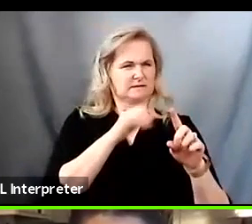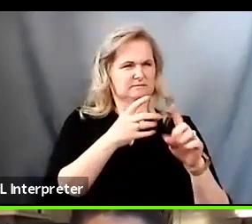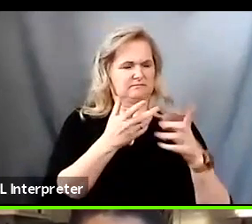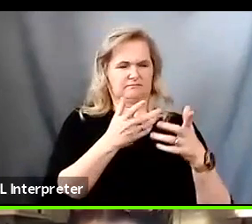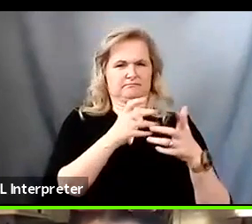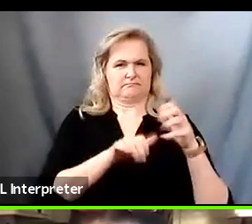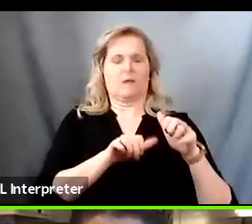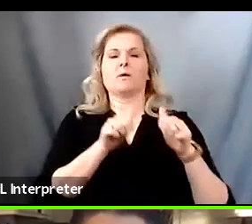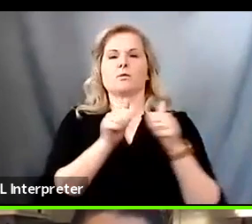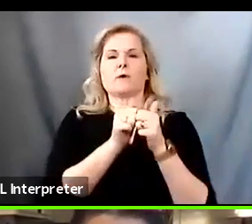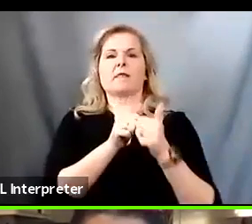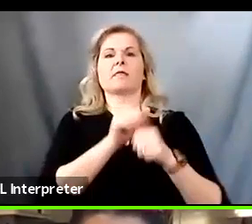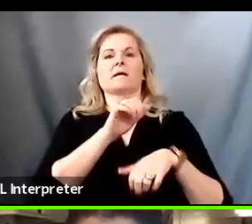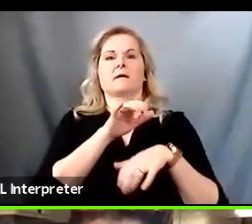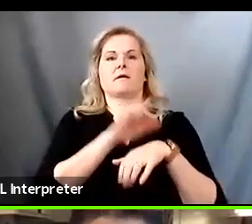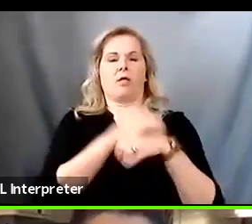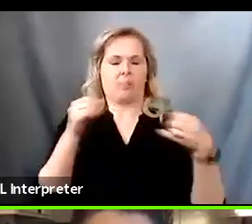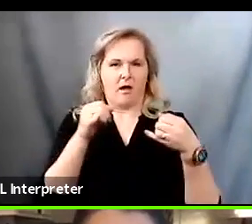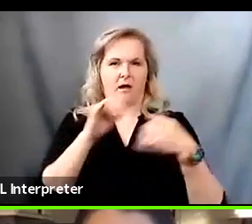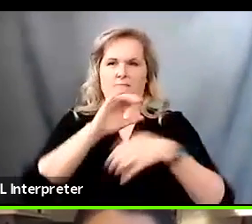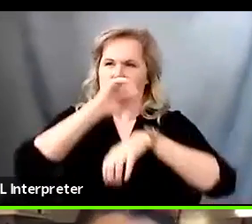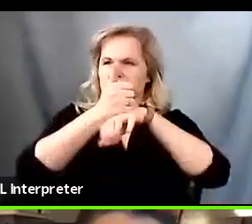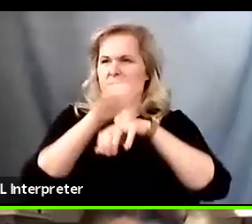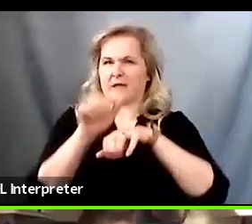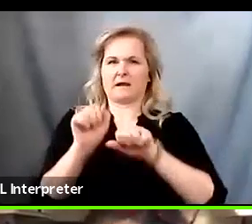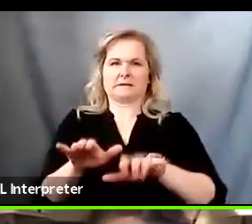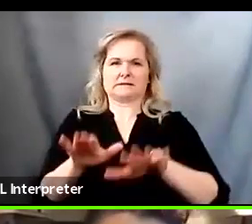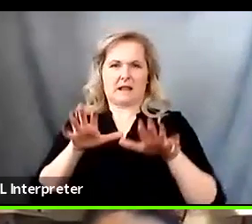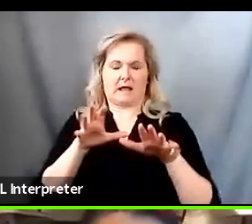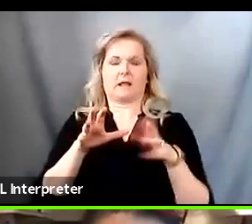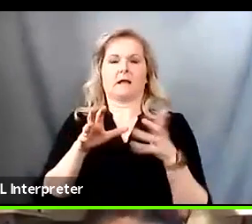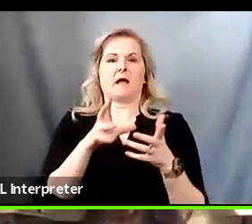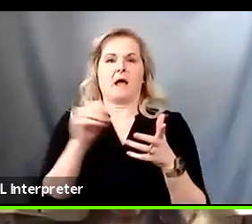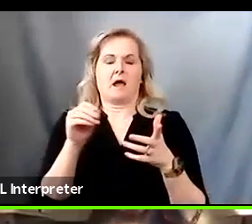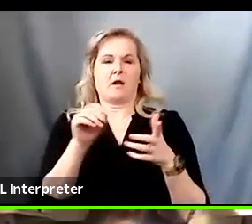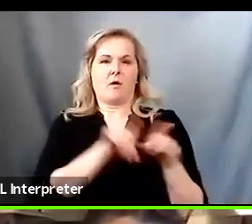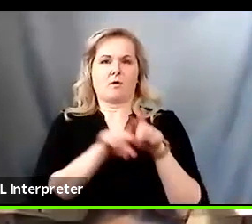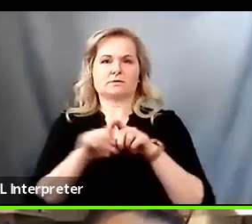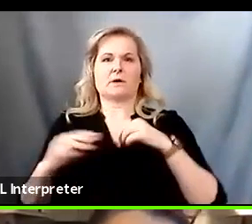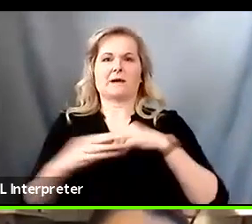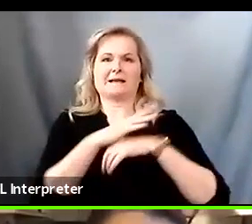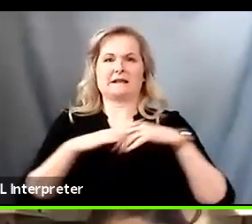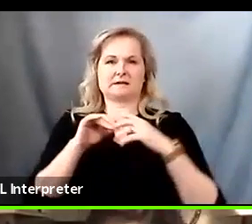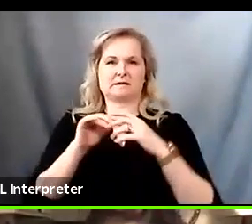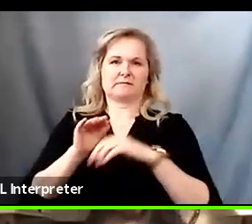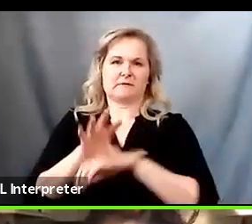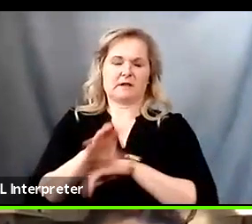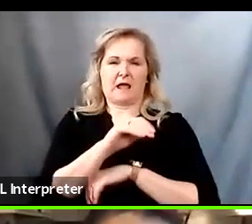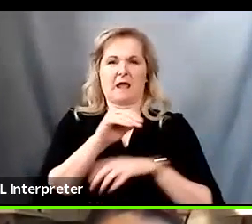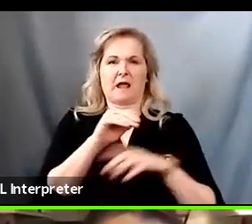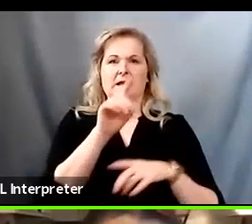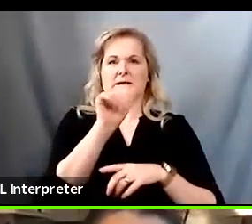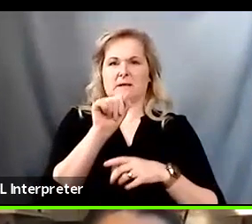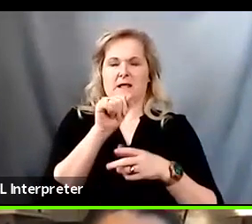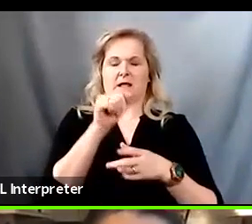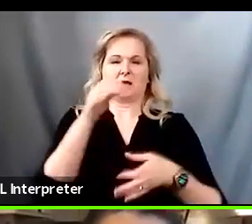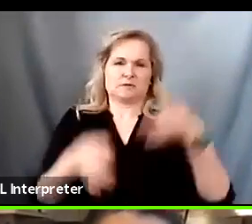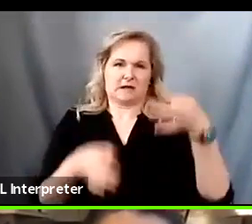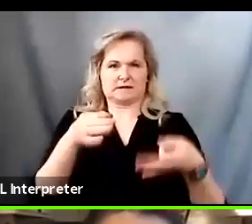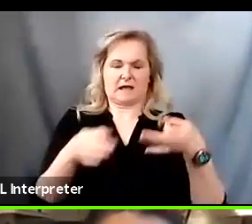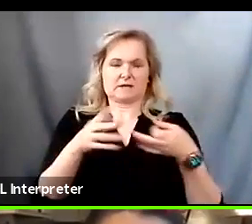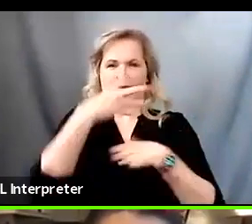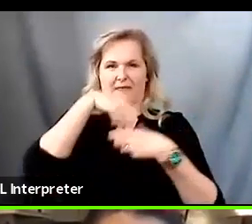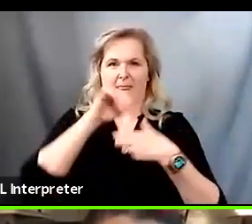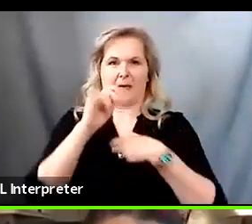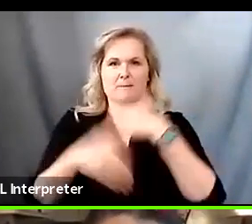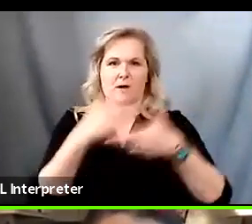in online convening that center unsettling, decolonization, indigenization, and disability justice and process design.